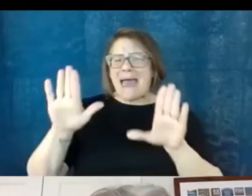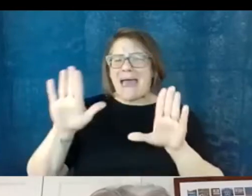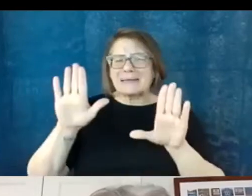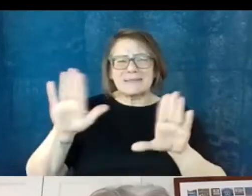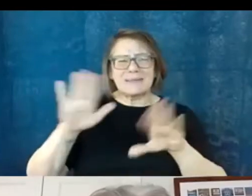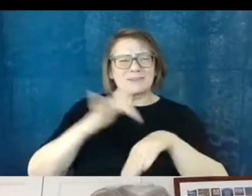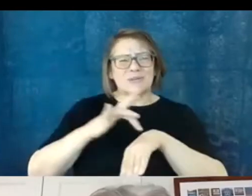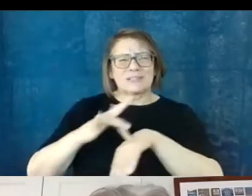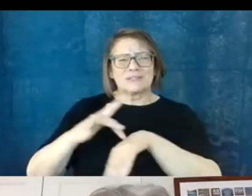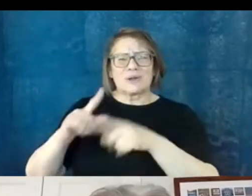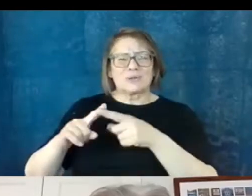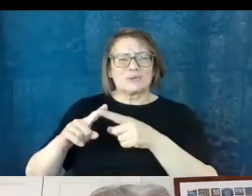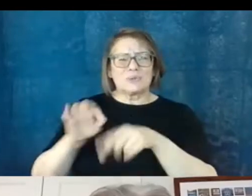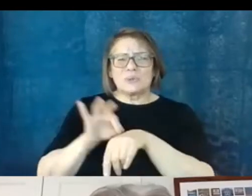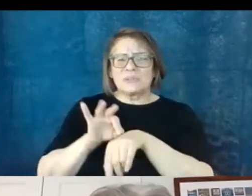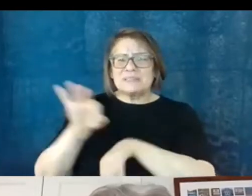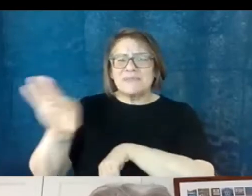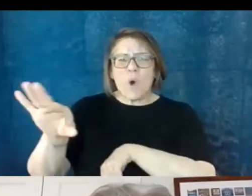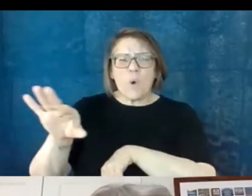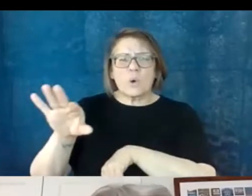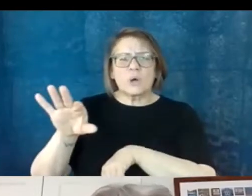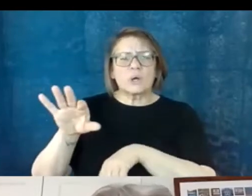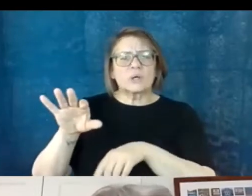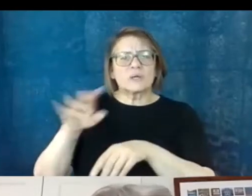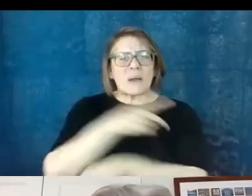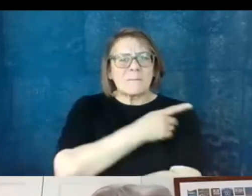just forward a patient to do that